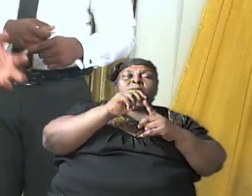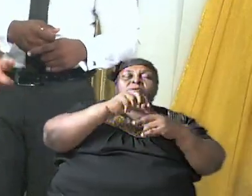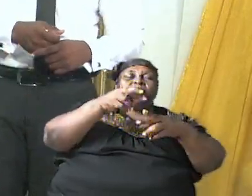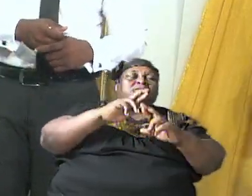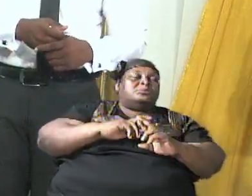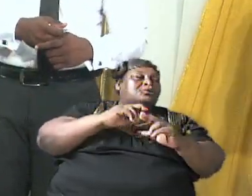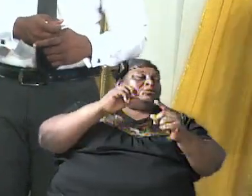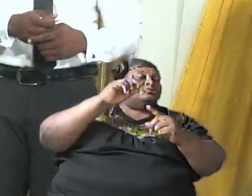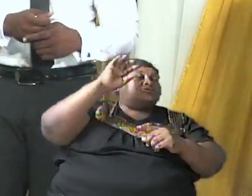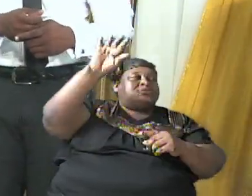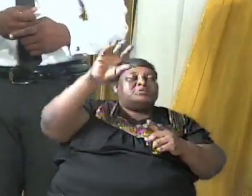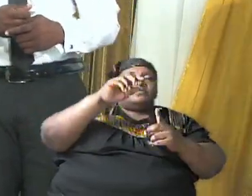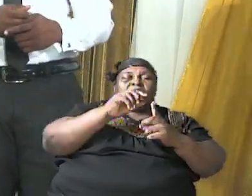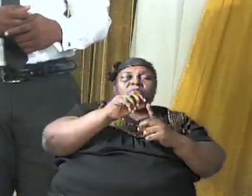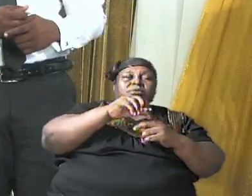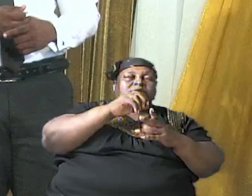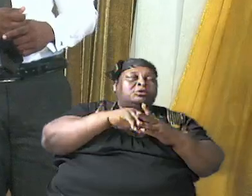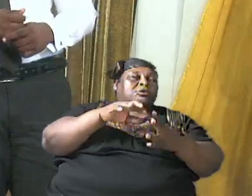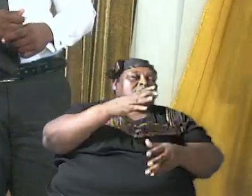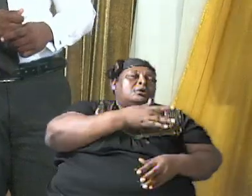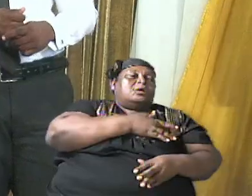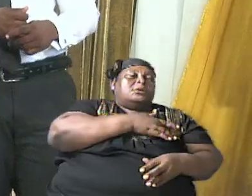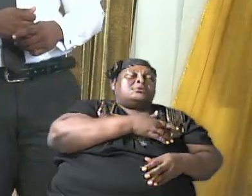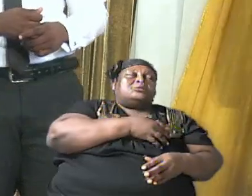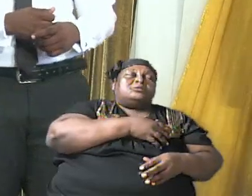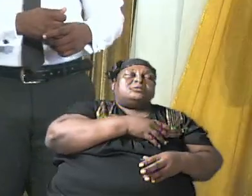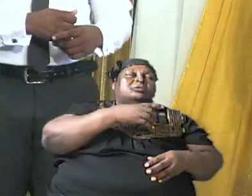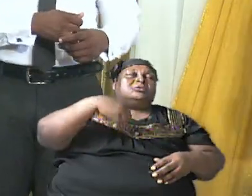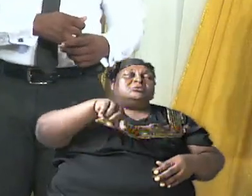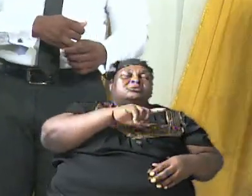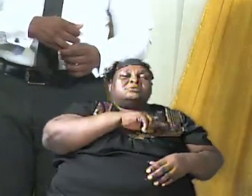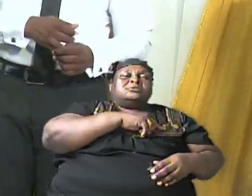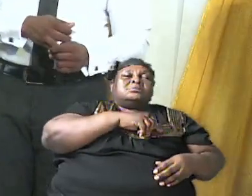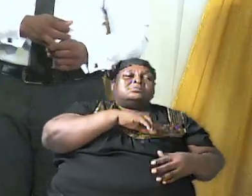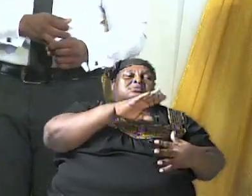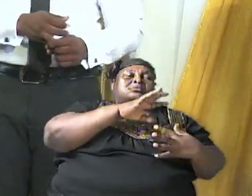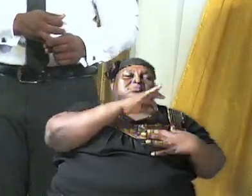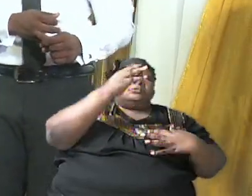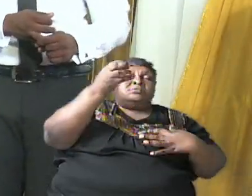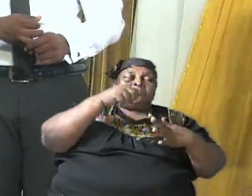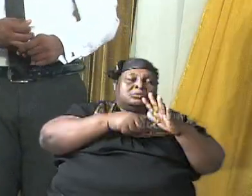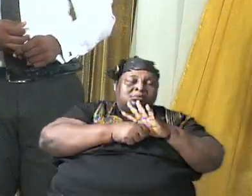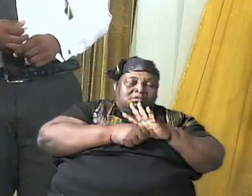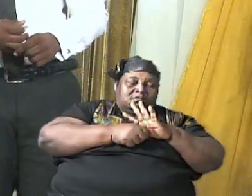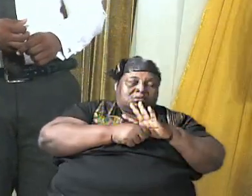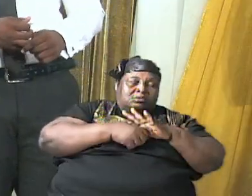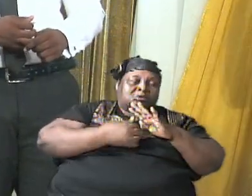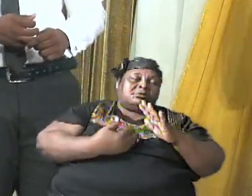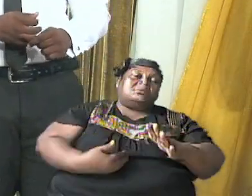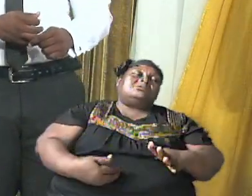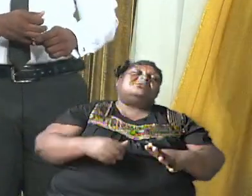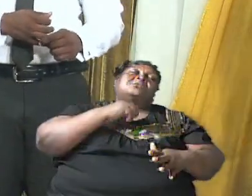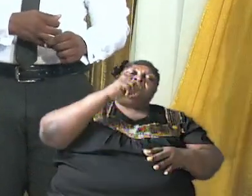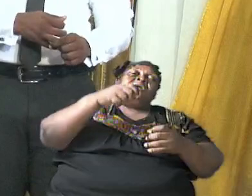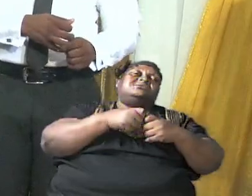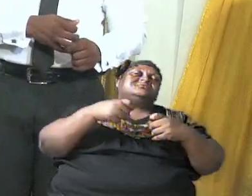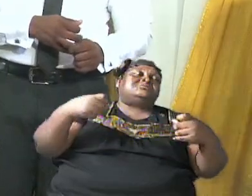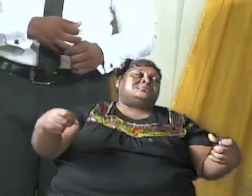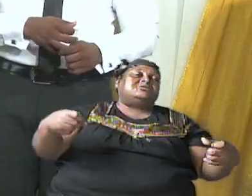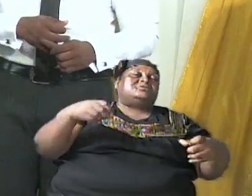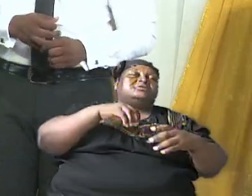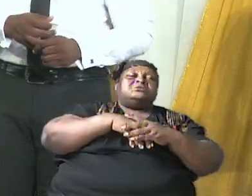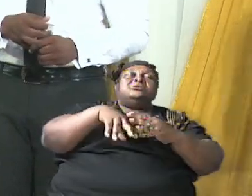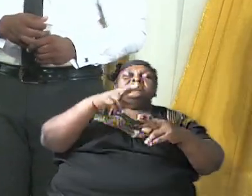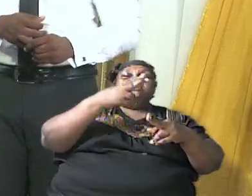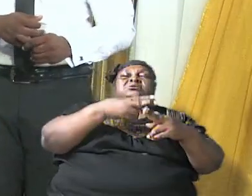your word within our heart. Lord God, that we will have your word inside of us, that we will not sin. In the